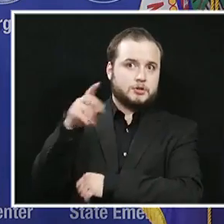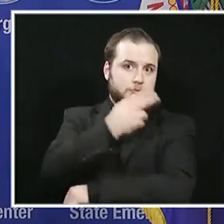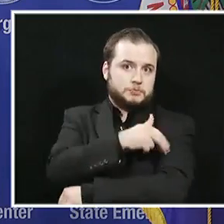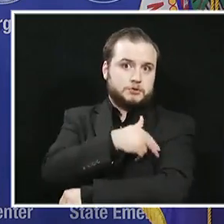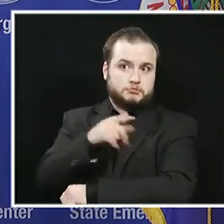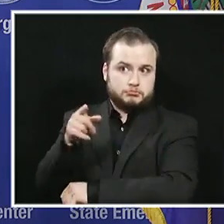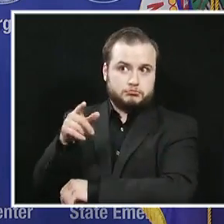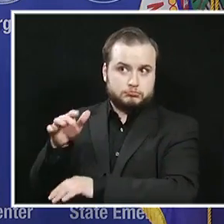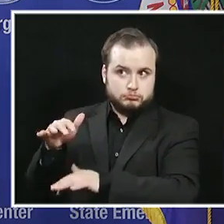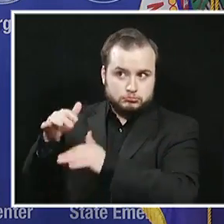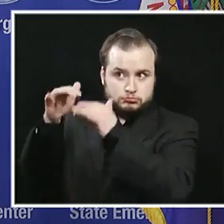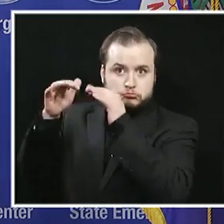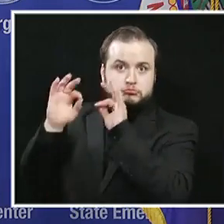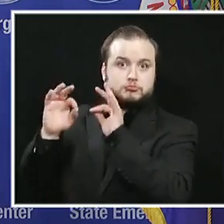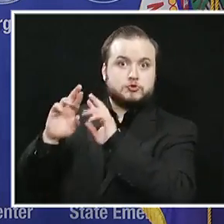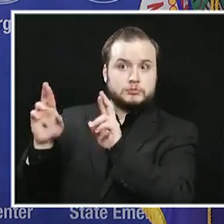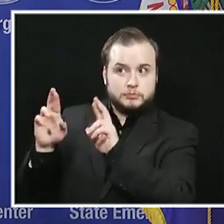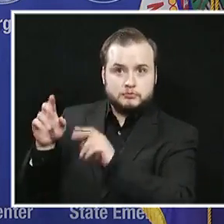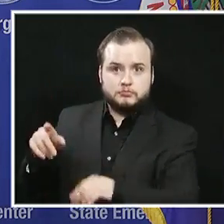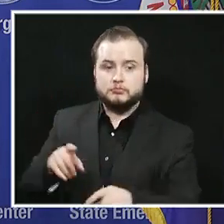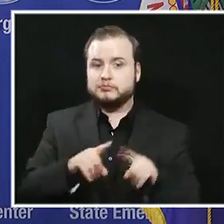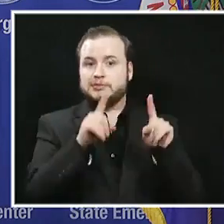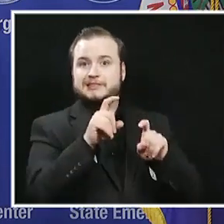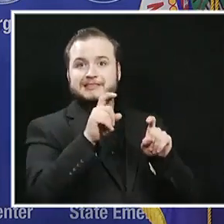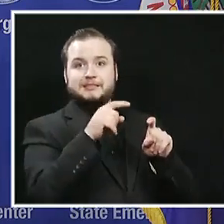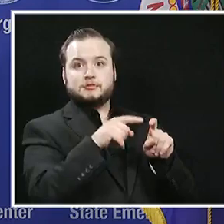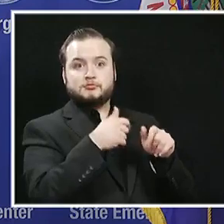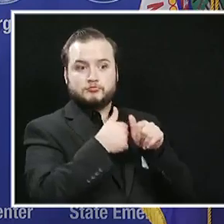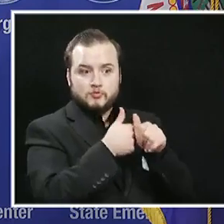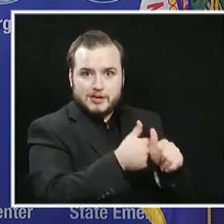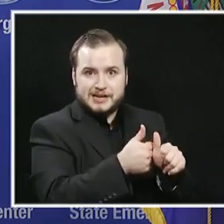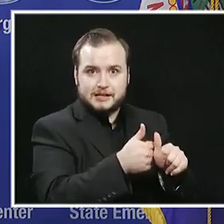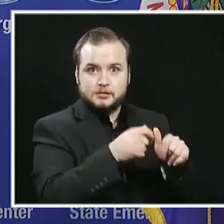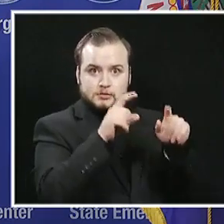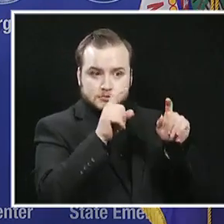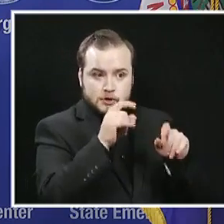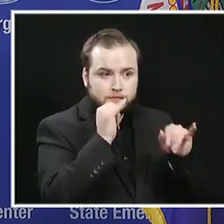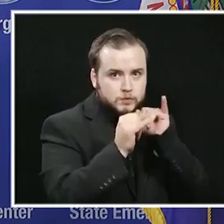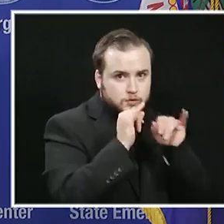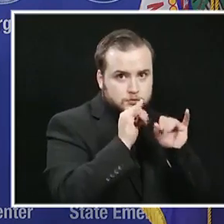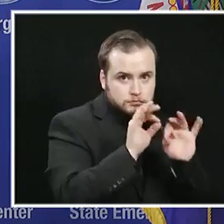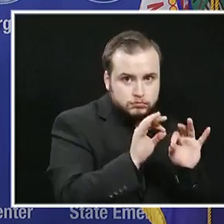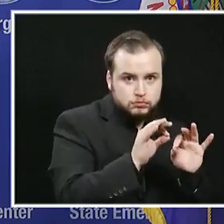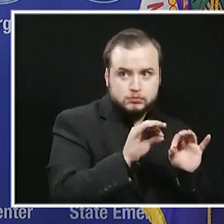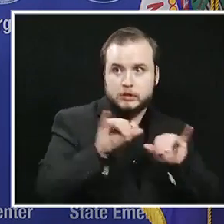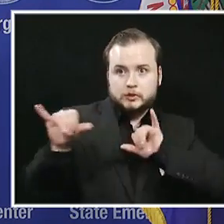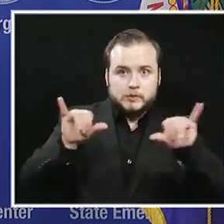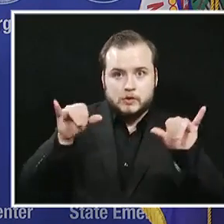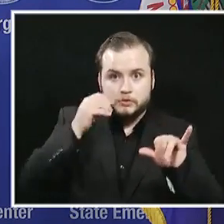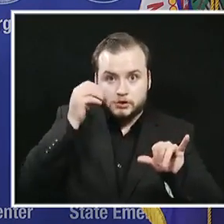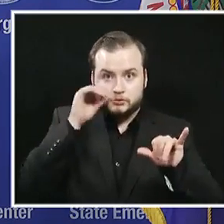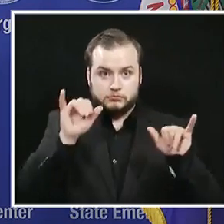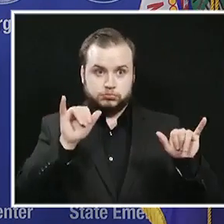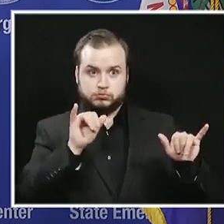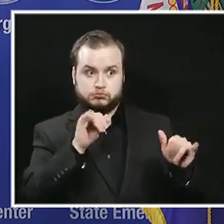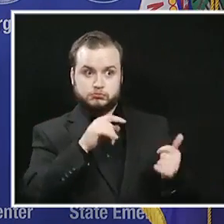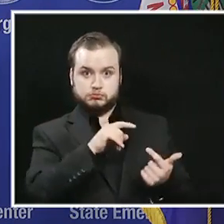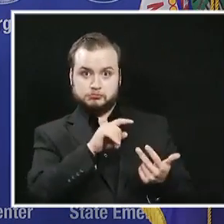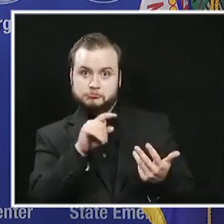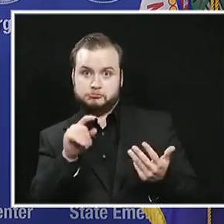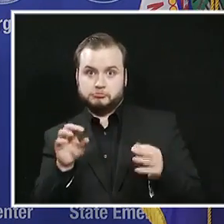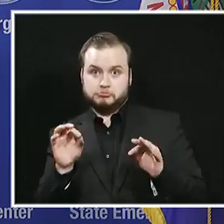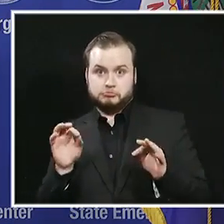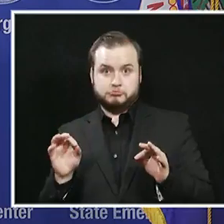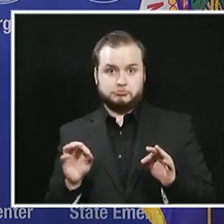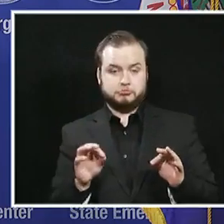businesses back. Now I want to think about the operational side of this, of what is it going to look like and what can we adjust. So I'm hopeful on that.